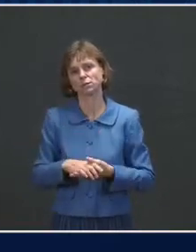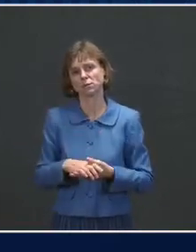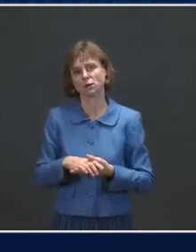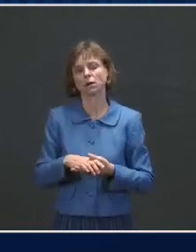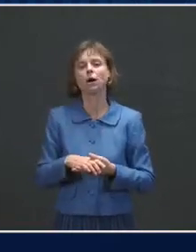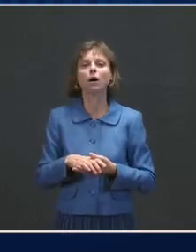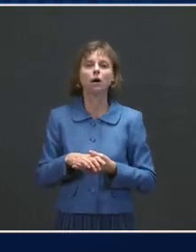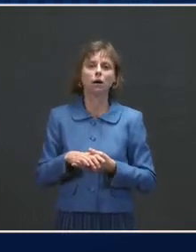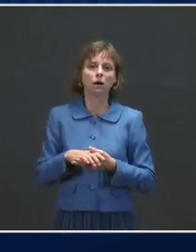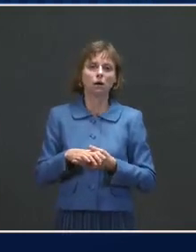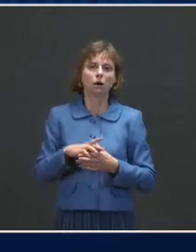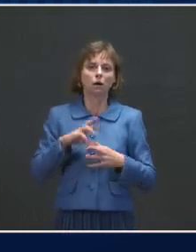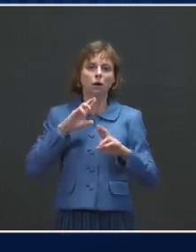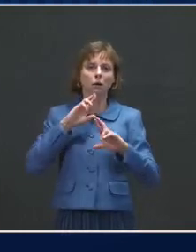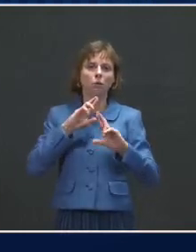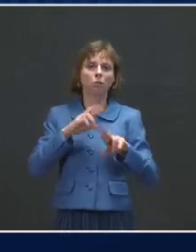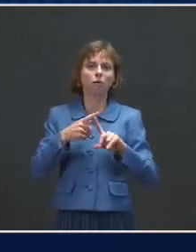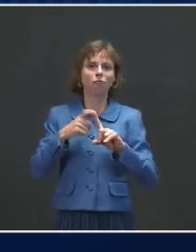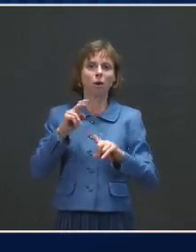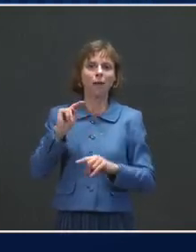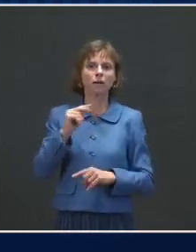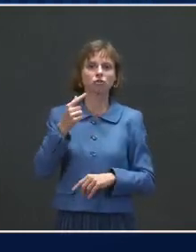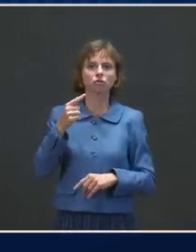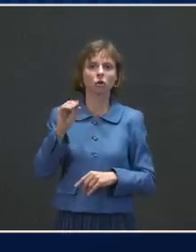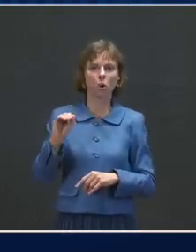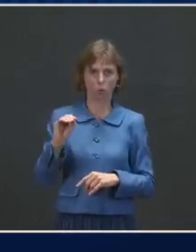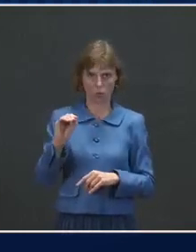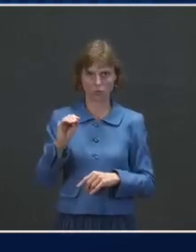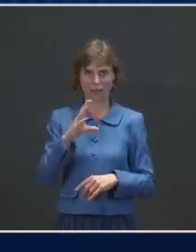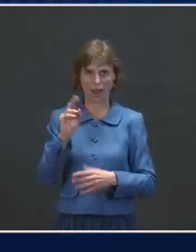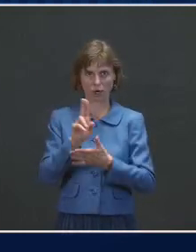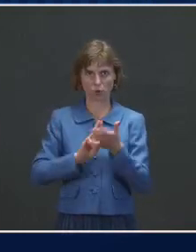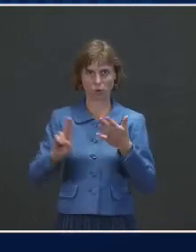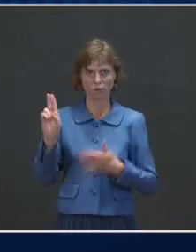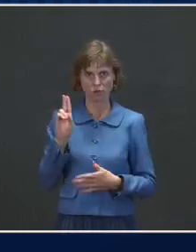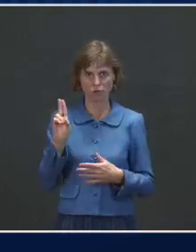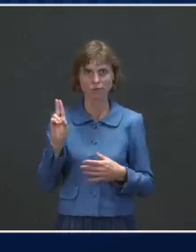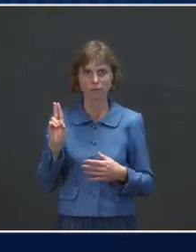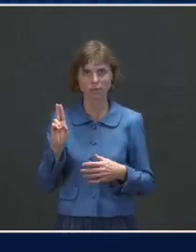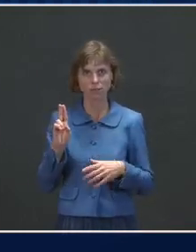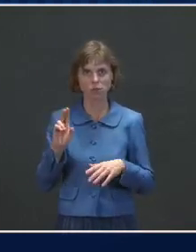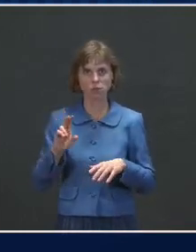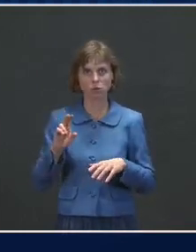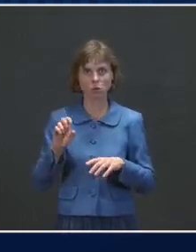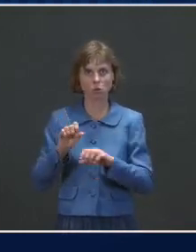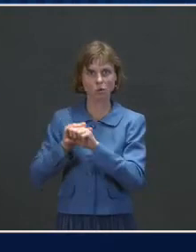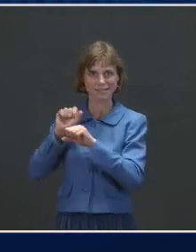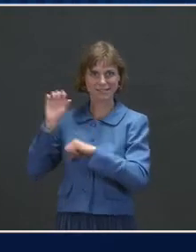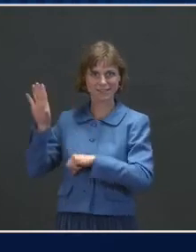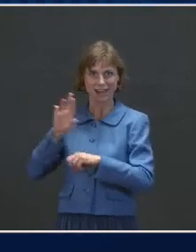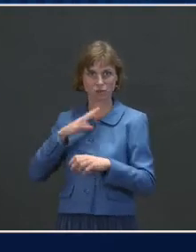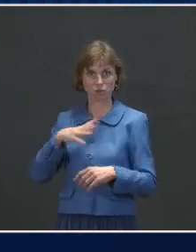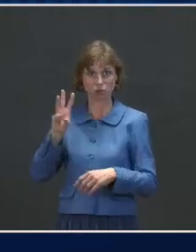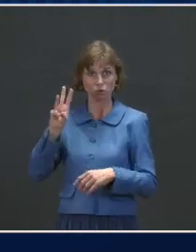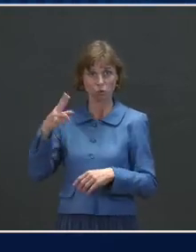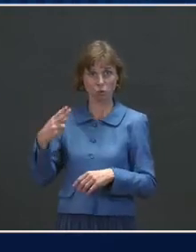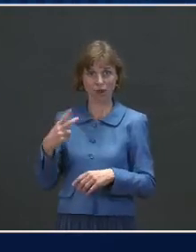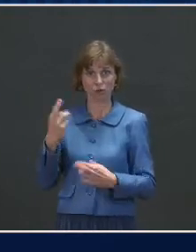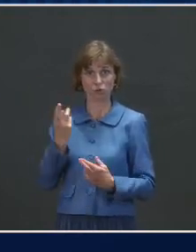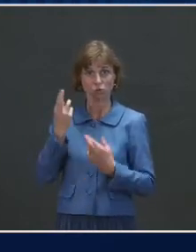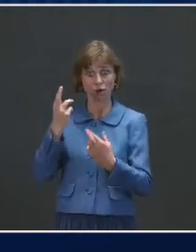a report made by NGOs and universities was sent to the White House recommending that United States